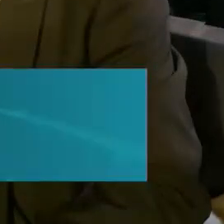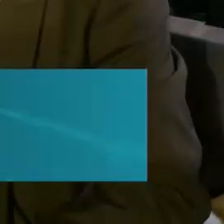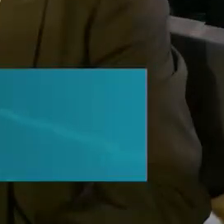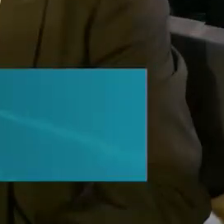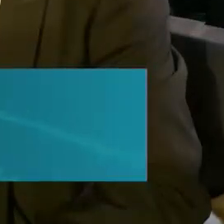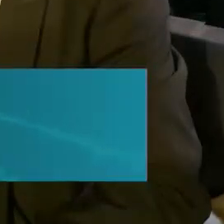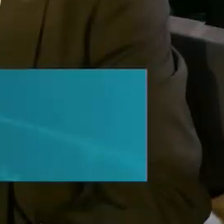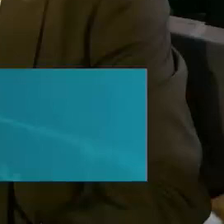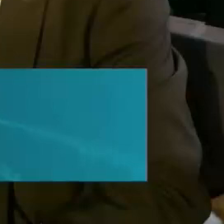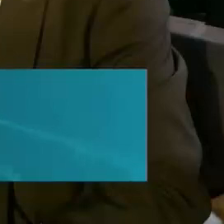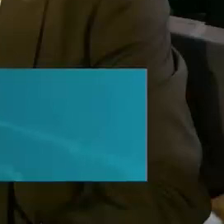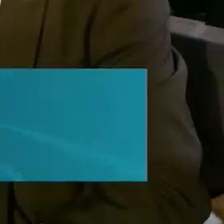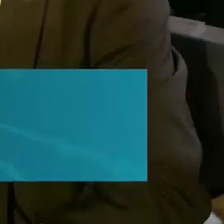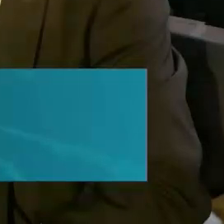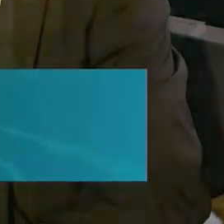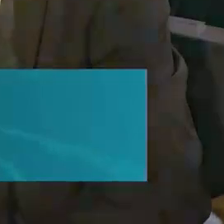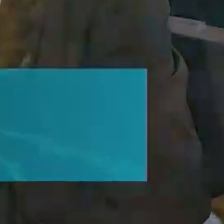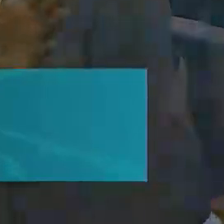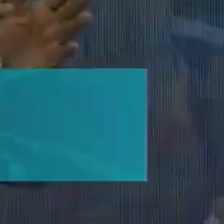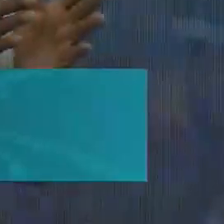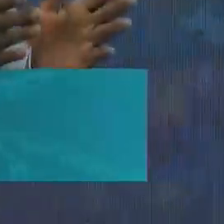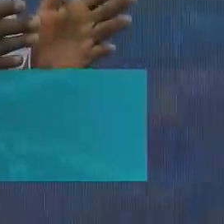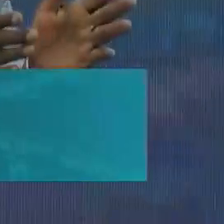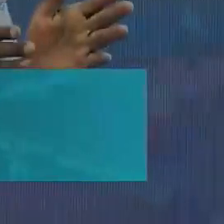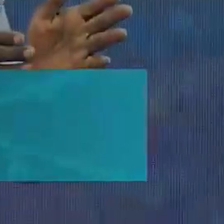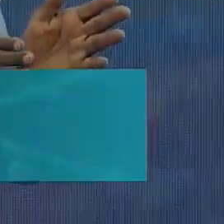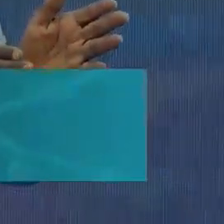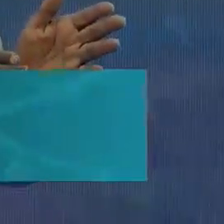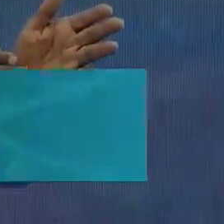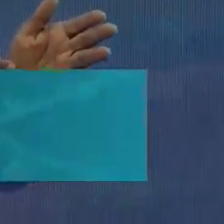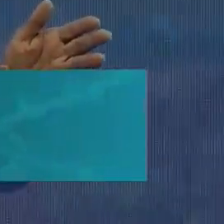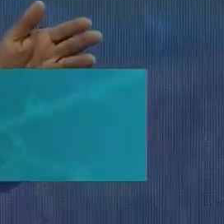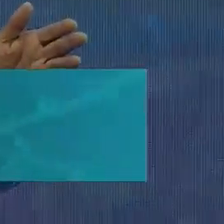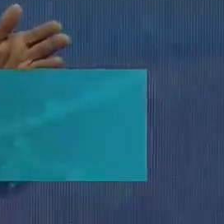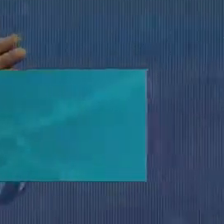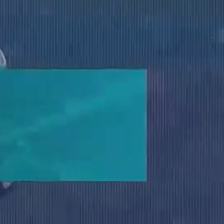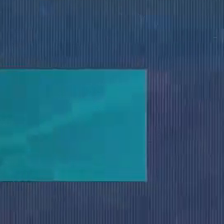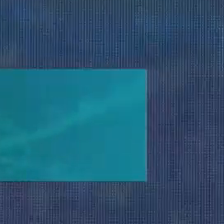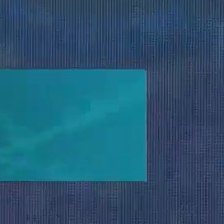avoid their path. You avoid their way.